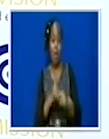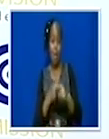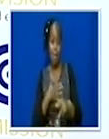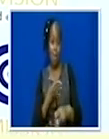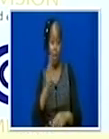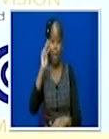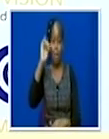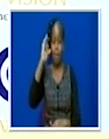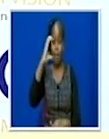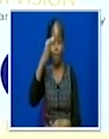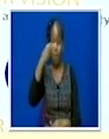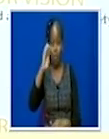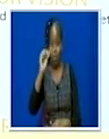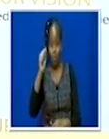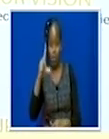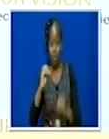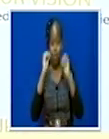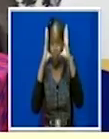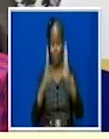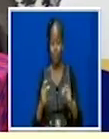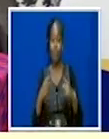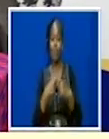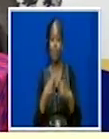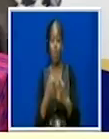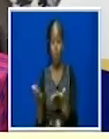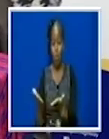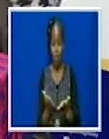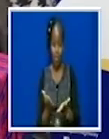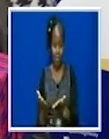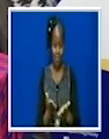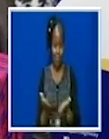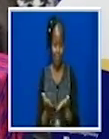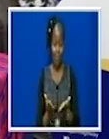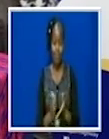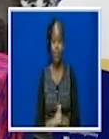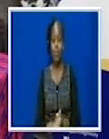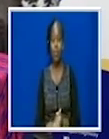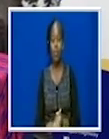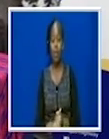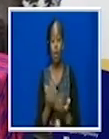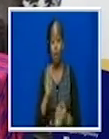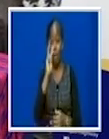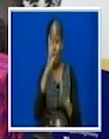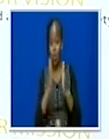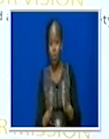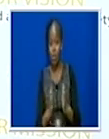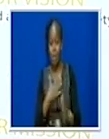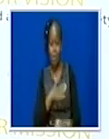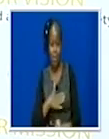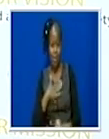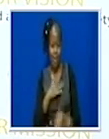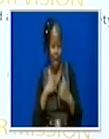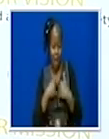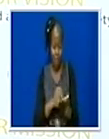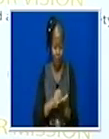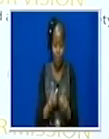Michael Oko and I am the physics teacher. Karibu sana, Michael Oko. Thanks for being with us here. Thank you. And for our viewers, kindly, remember to have your pen